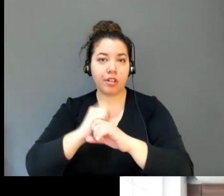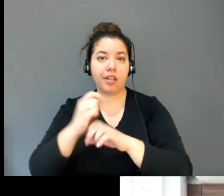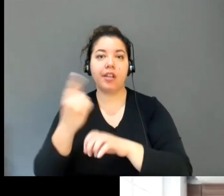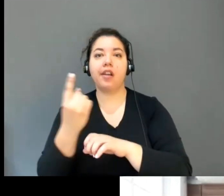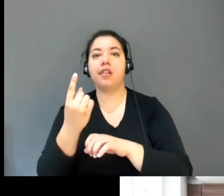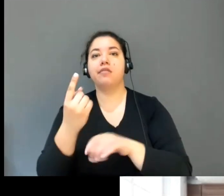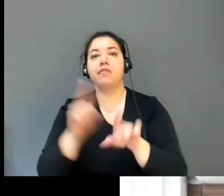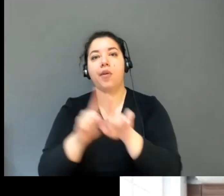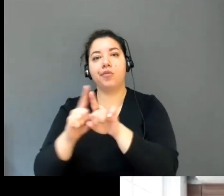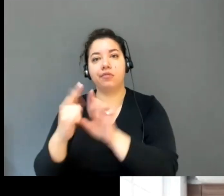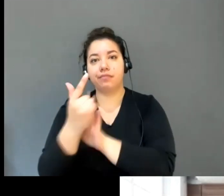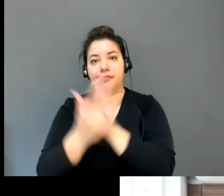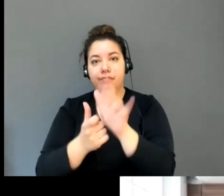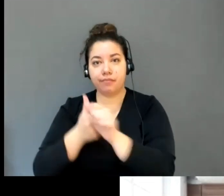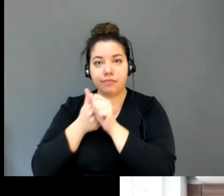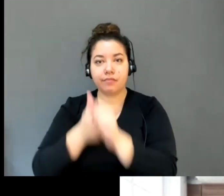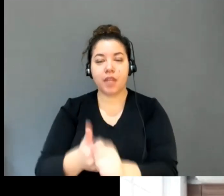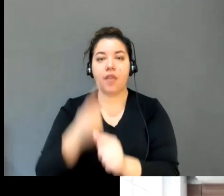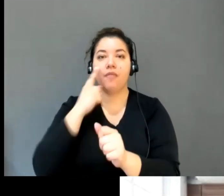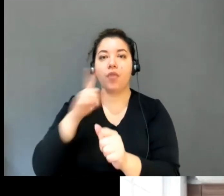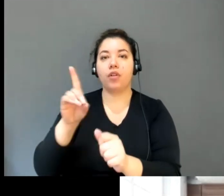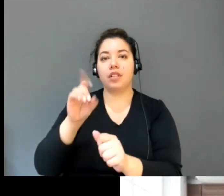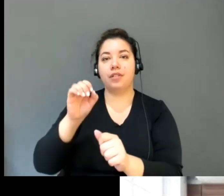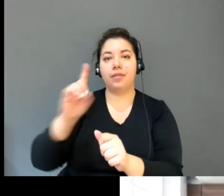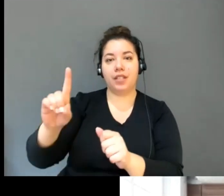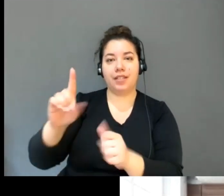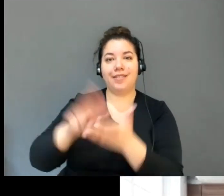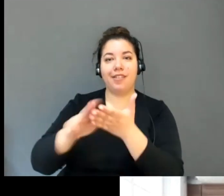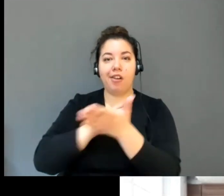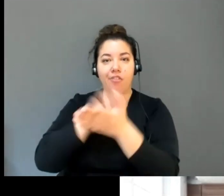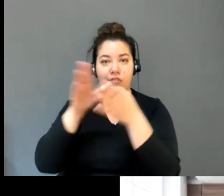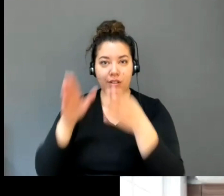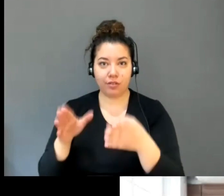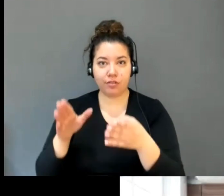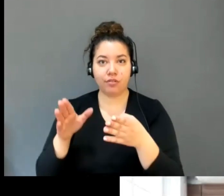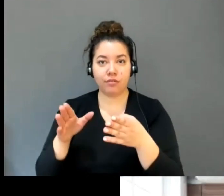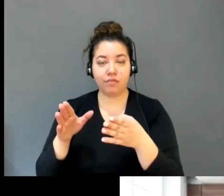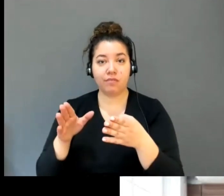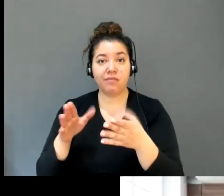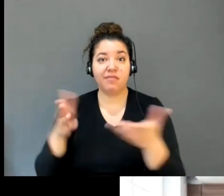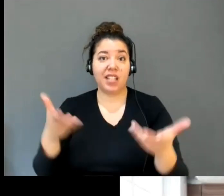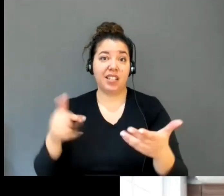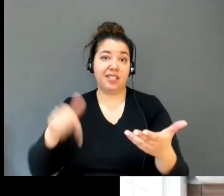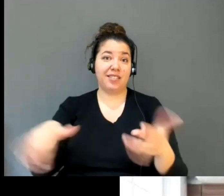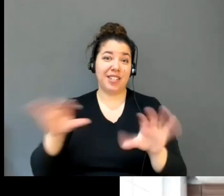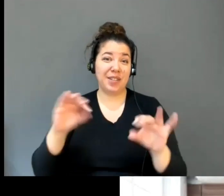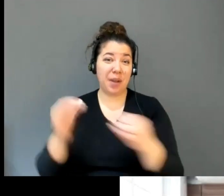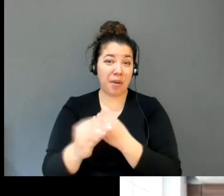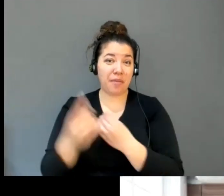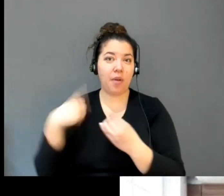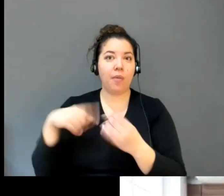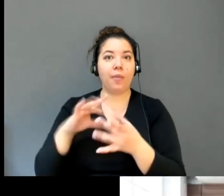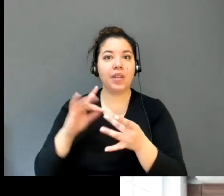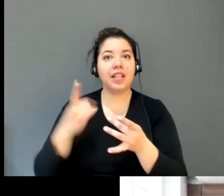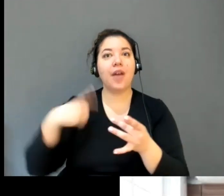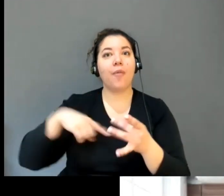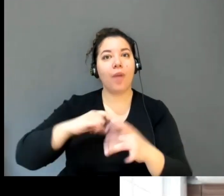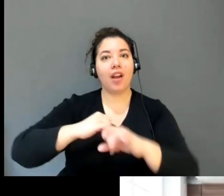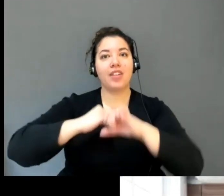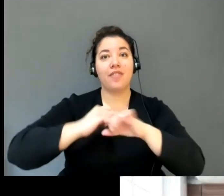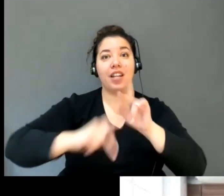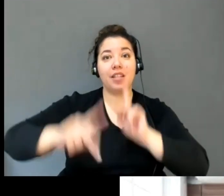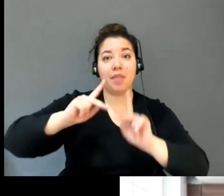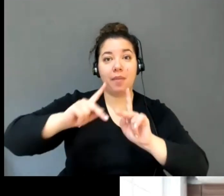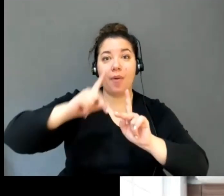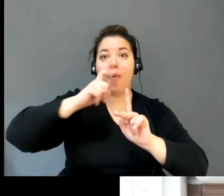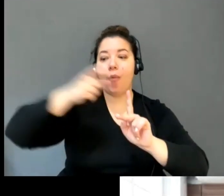for Department of Defense contractors. And we like to say around our office that we are the folks who are defending the people who help defend our